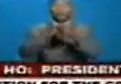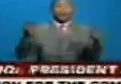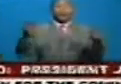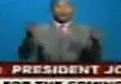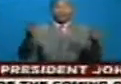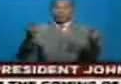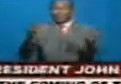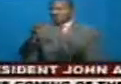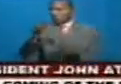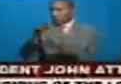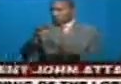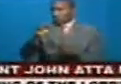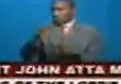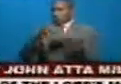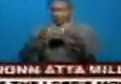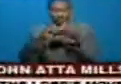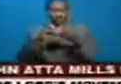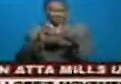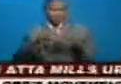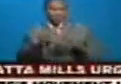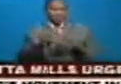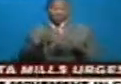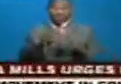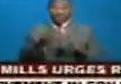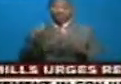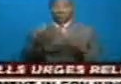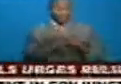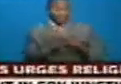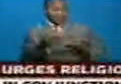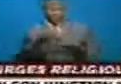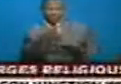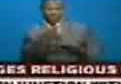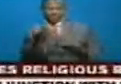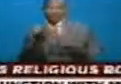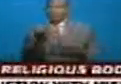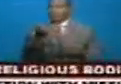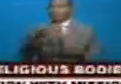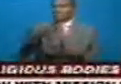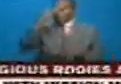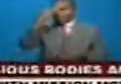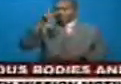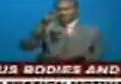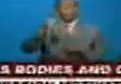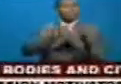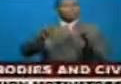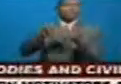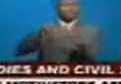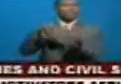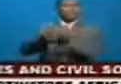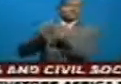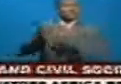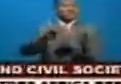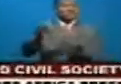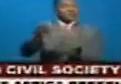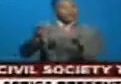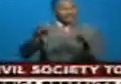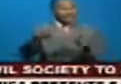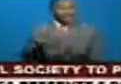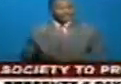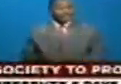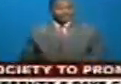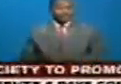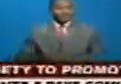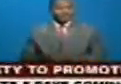do so creates the opportunity for the destruction of the lives of innocent individuals and groups within the